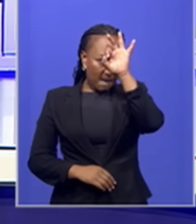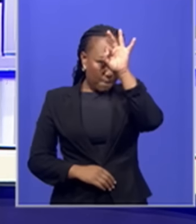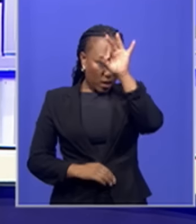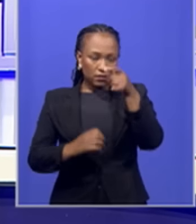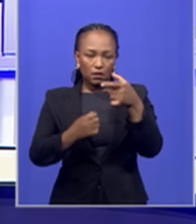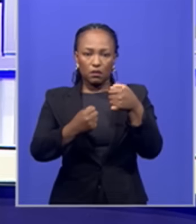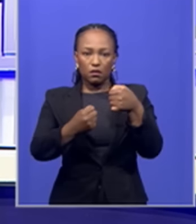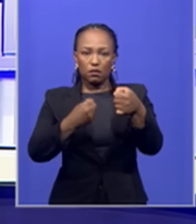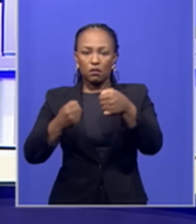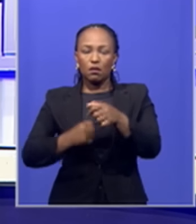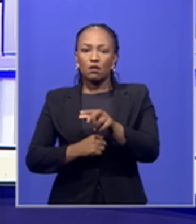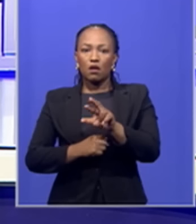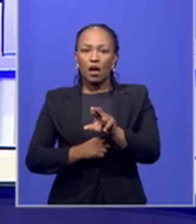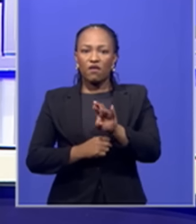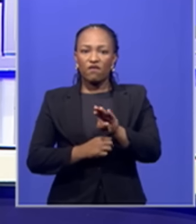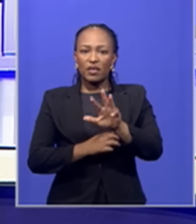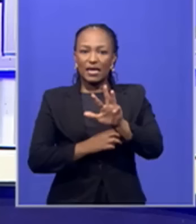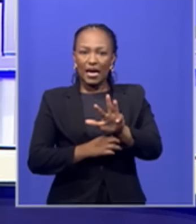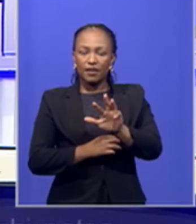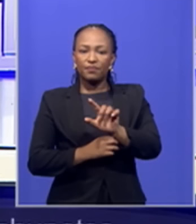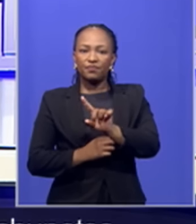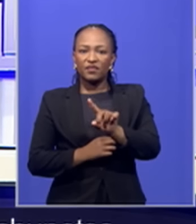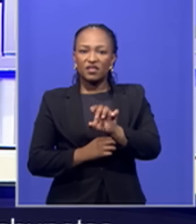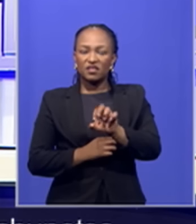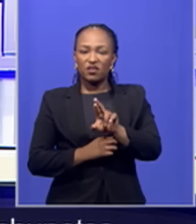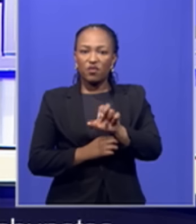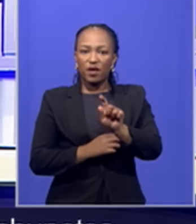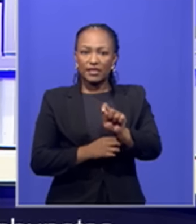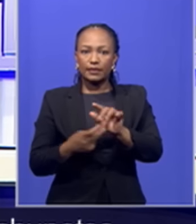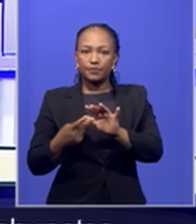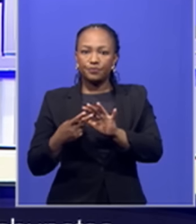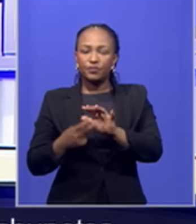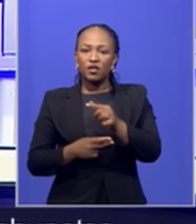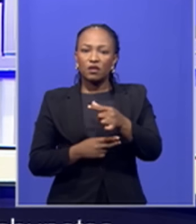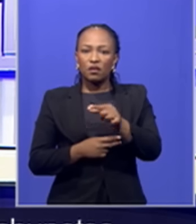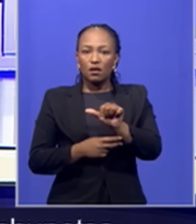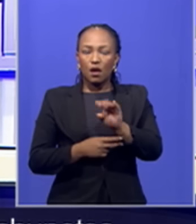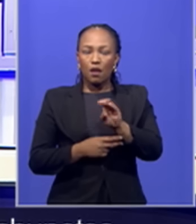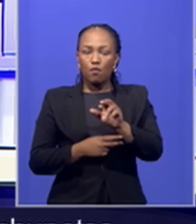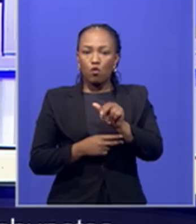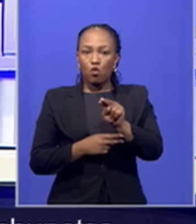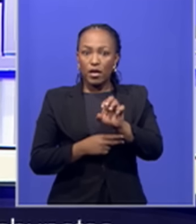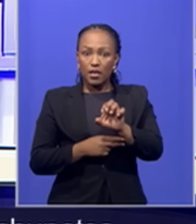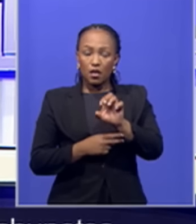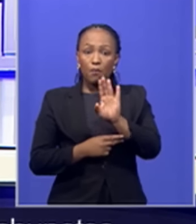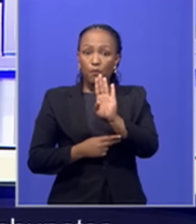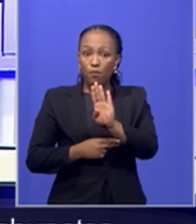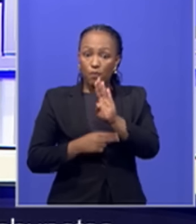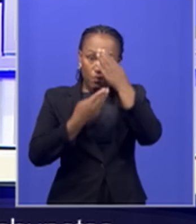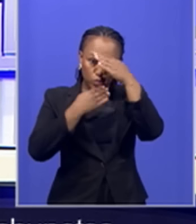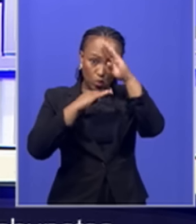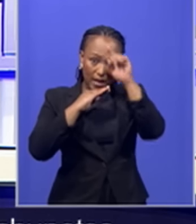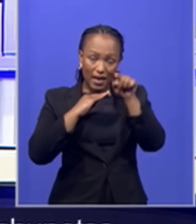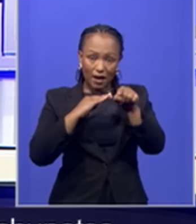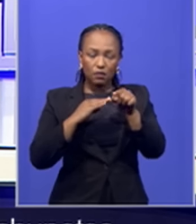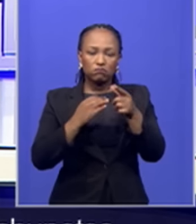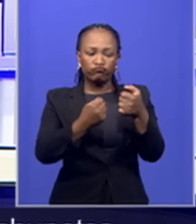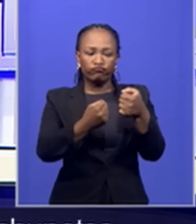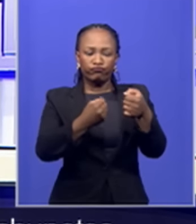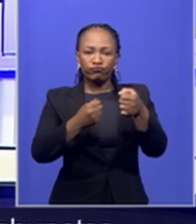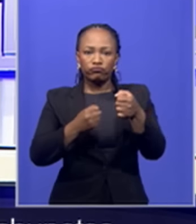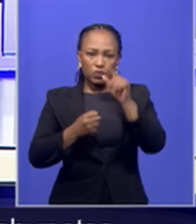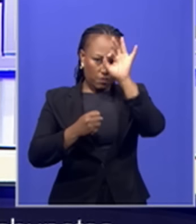ya R49 magareng ga Zeerust le Gaborone kwa Botswana go latela ditshupetso kwa motseng wa Mokgola. Le mororokelo ya pharakano